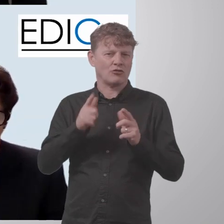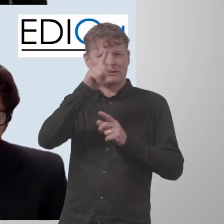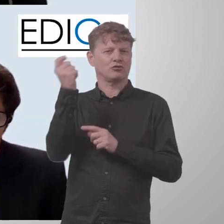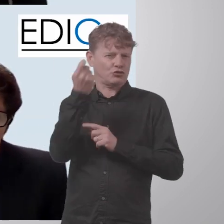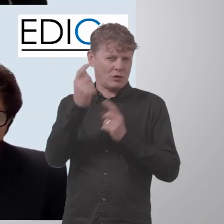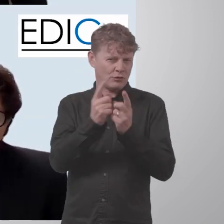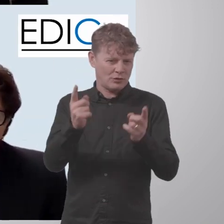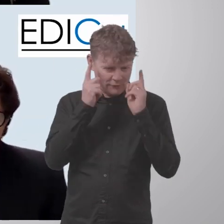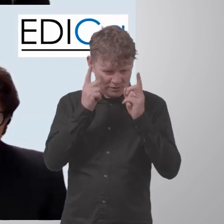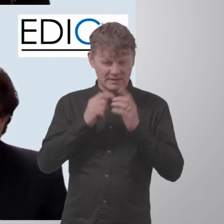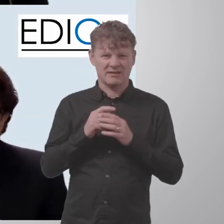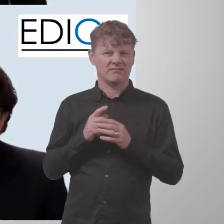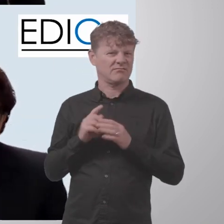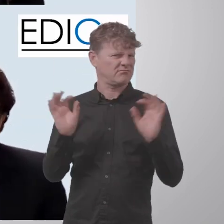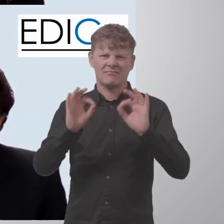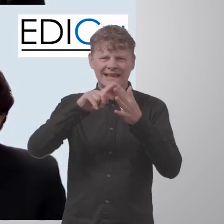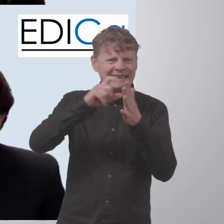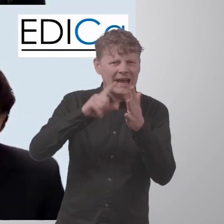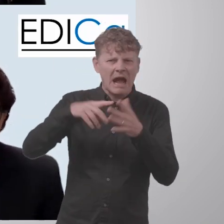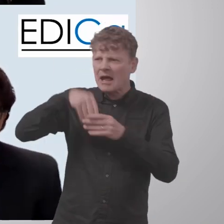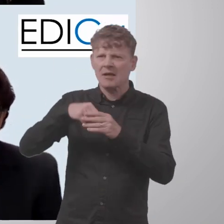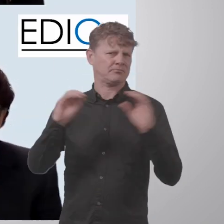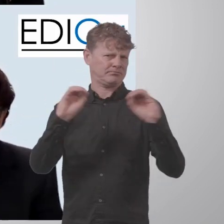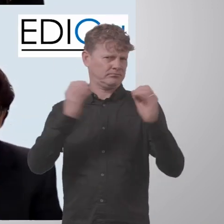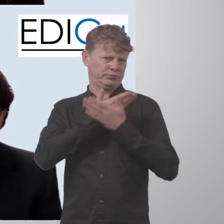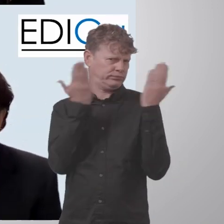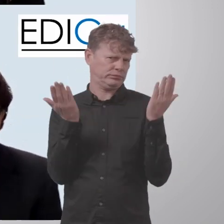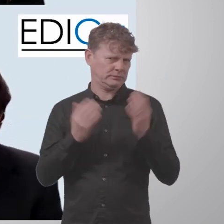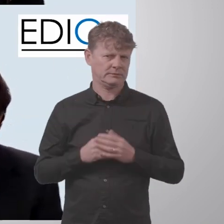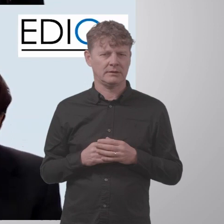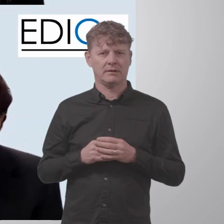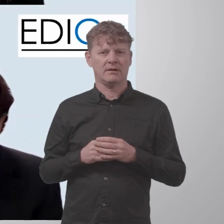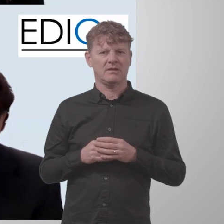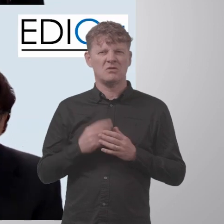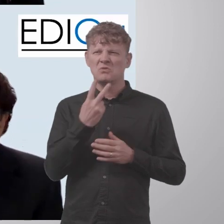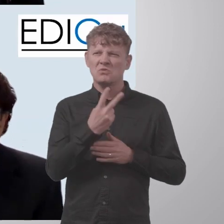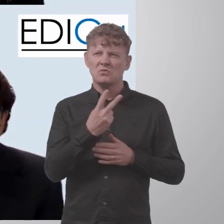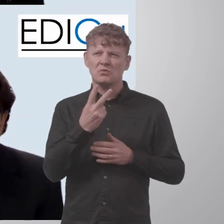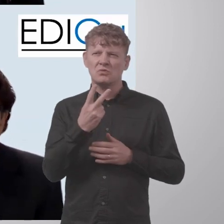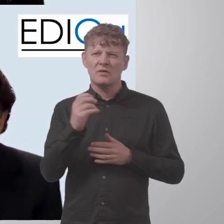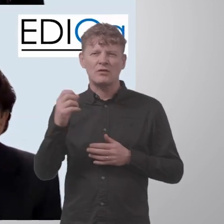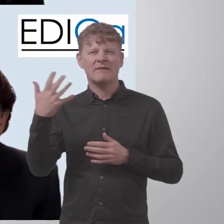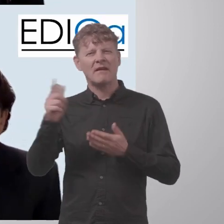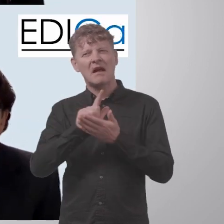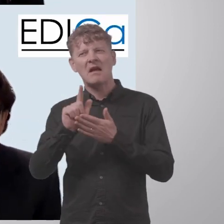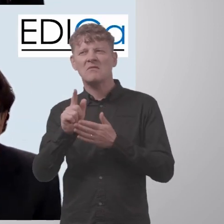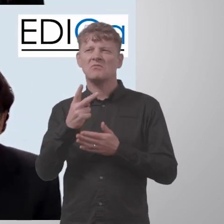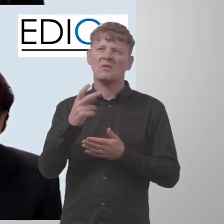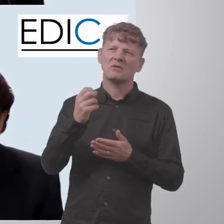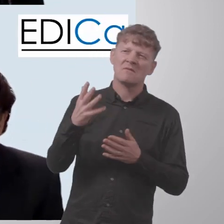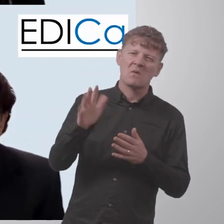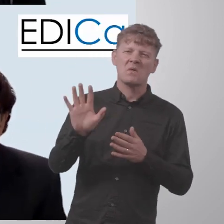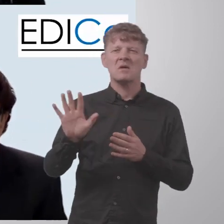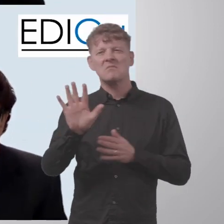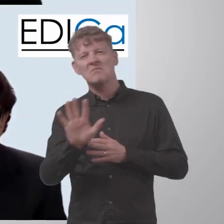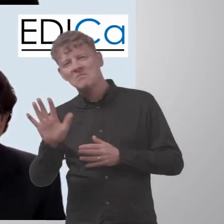do with EDI. It was actually around about 2005, maybe a year earlier, and that can't be absolutely sure. And it